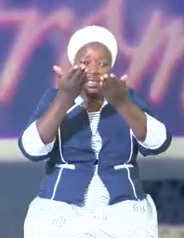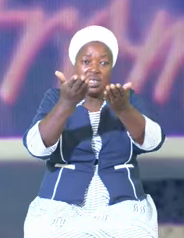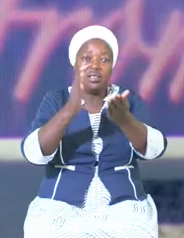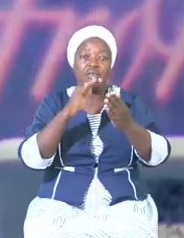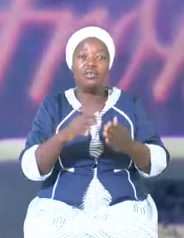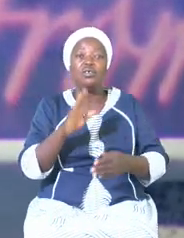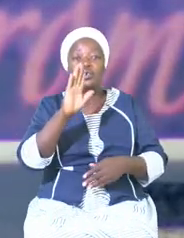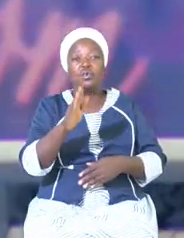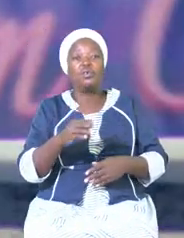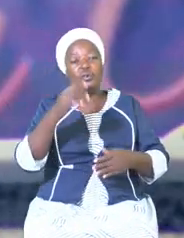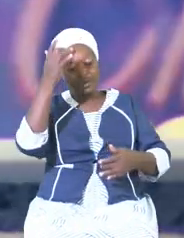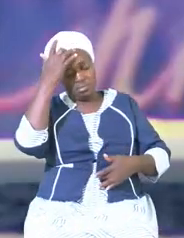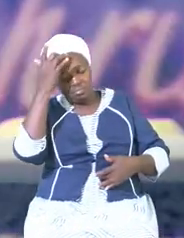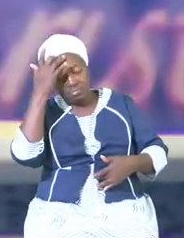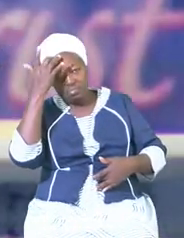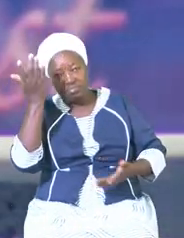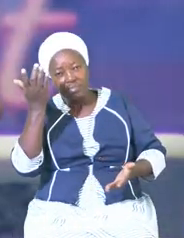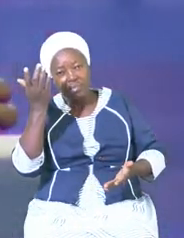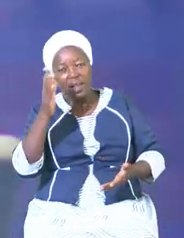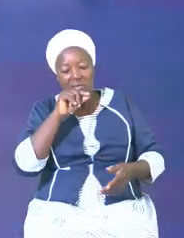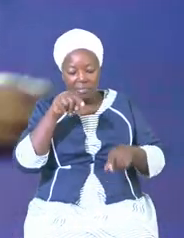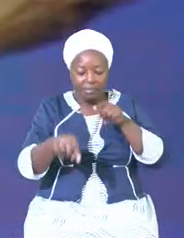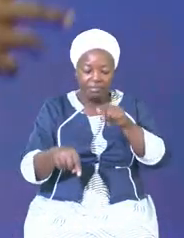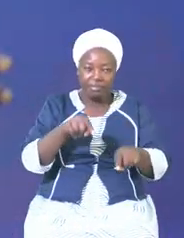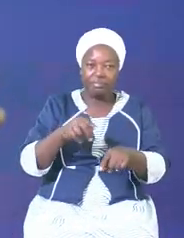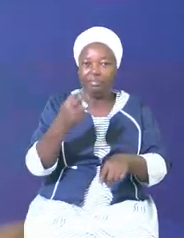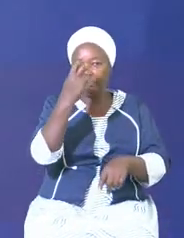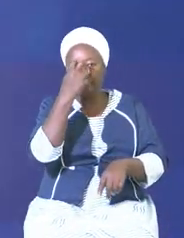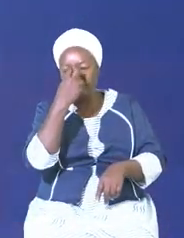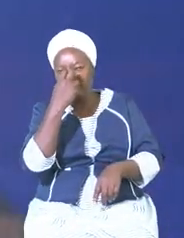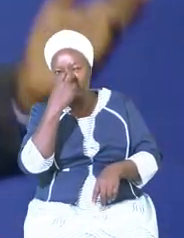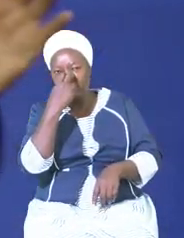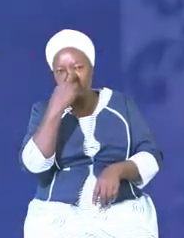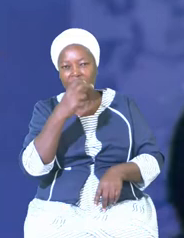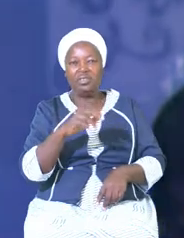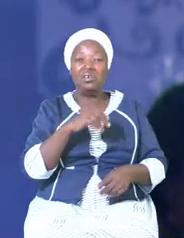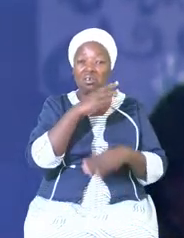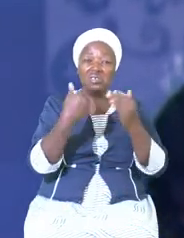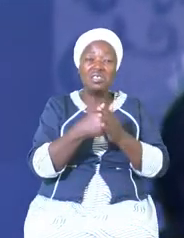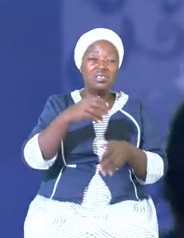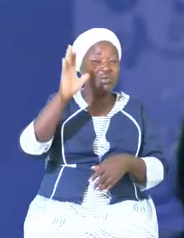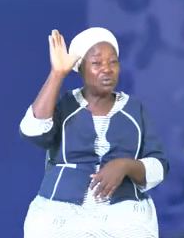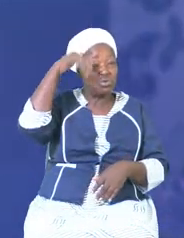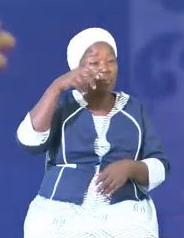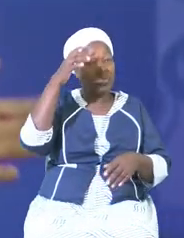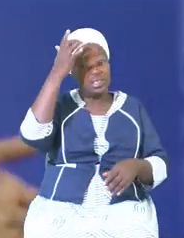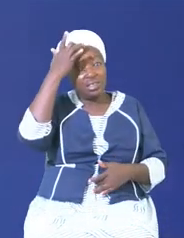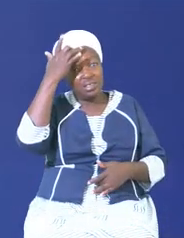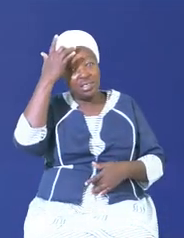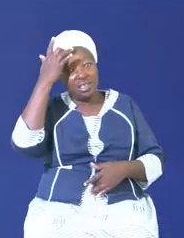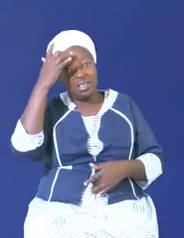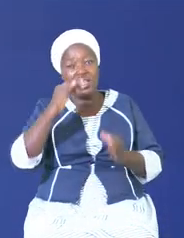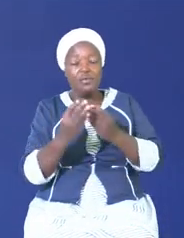blindness, your lameness, your incurable disease, your cancer, if you present it to the Lord tonight, it